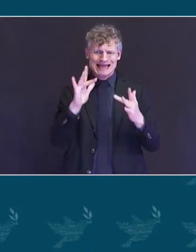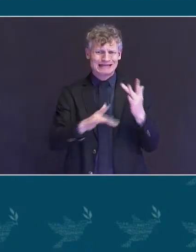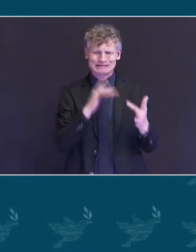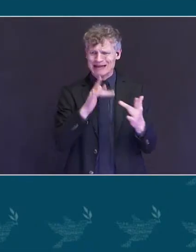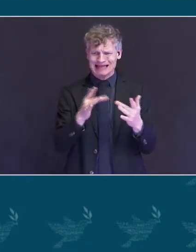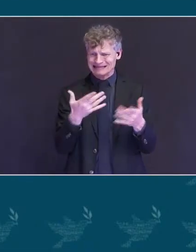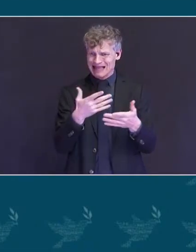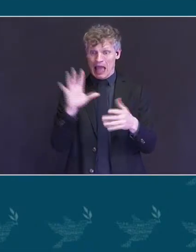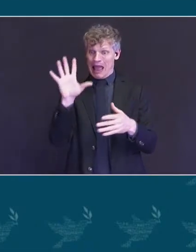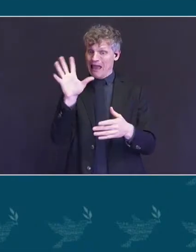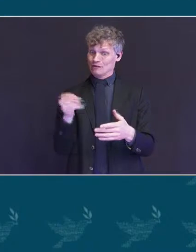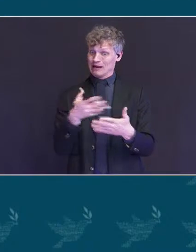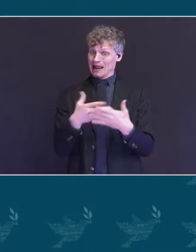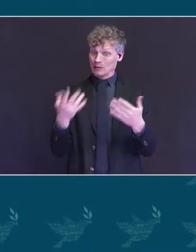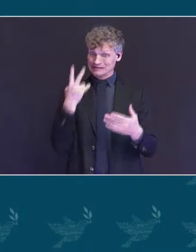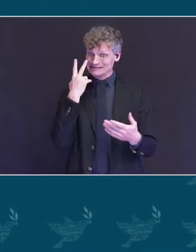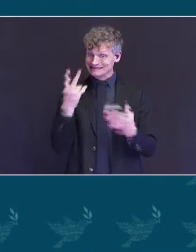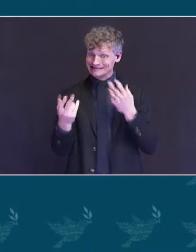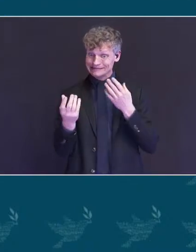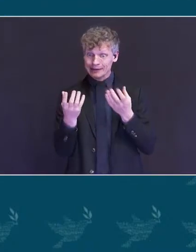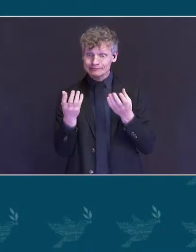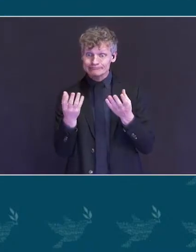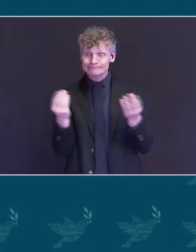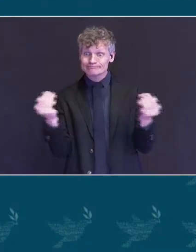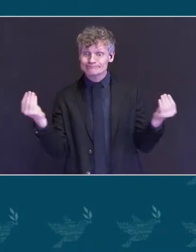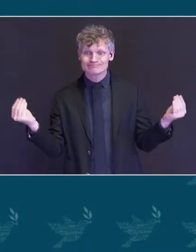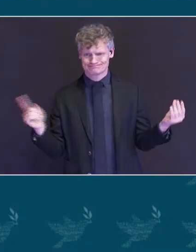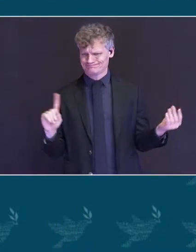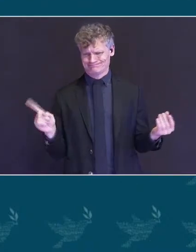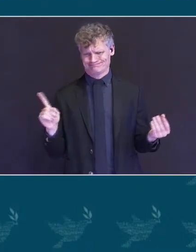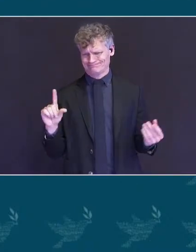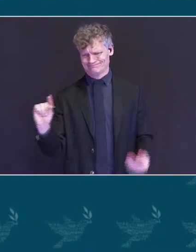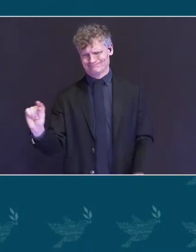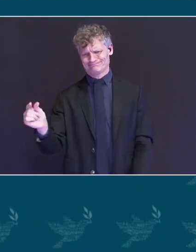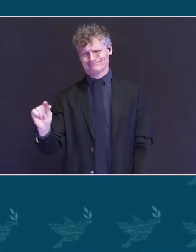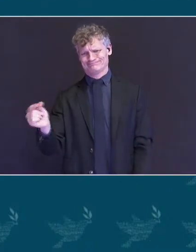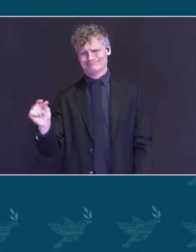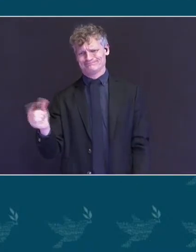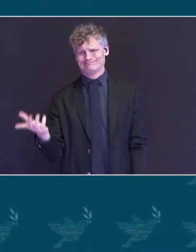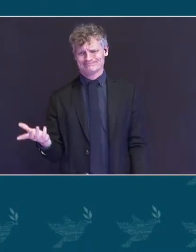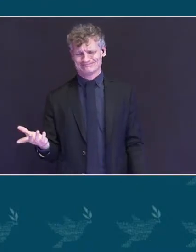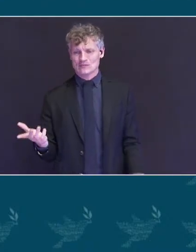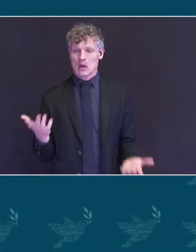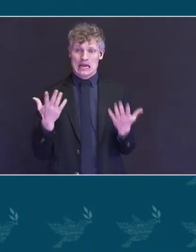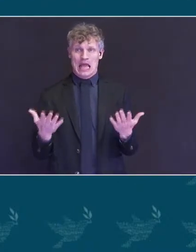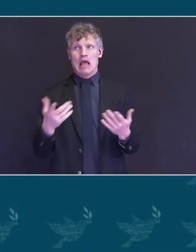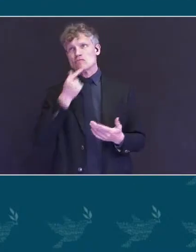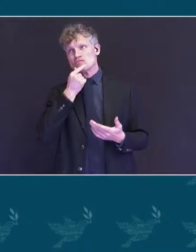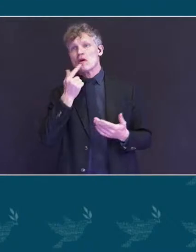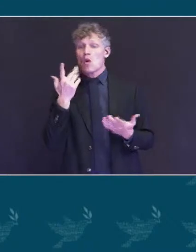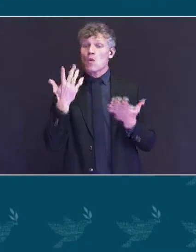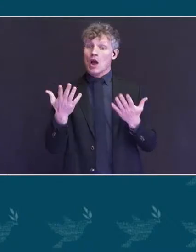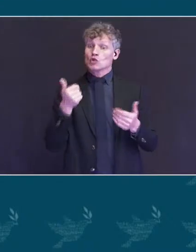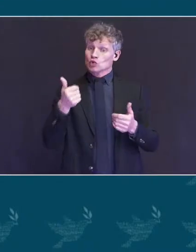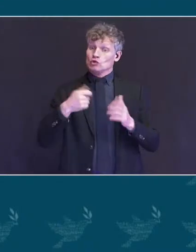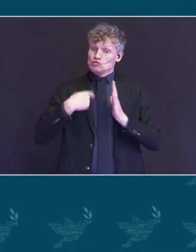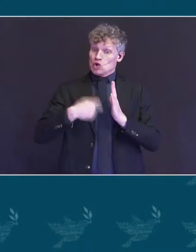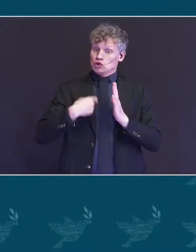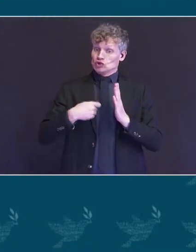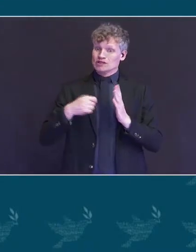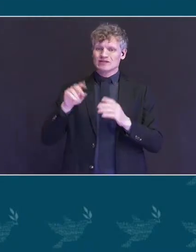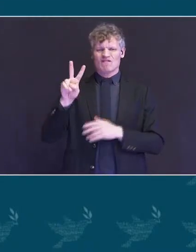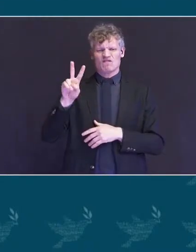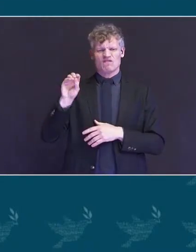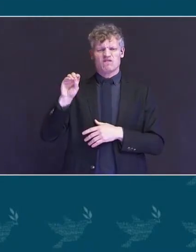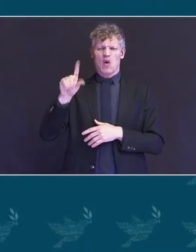and digital education for millions of learners. A promising initiative addressing this issue is Vula Vula project,